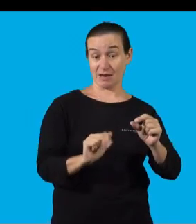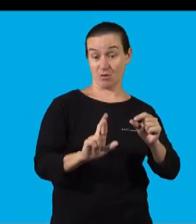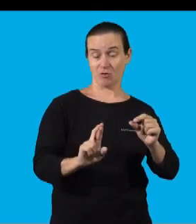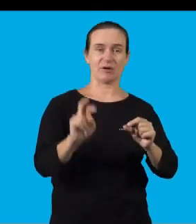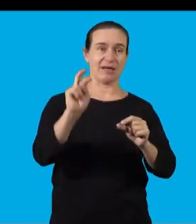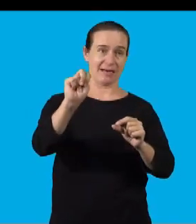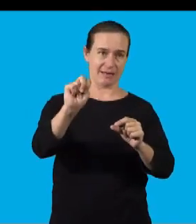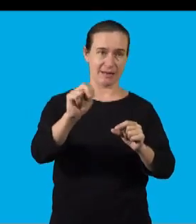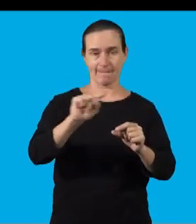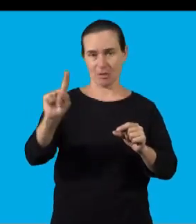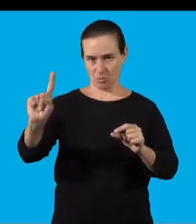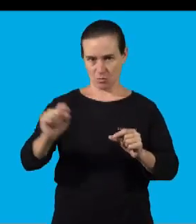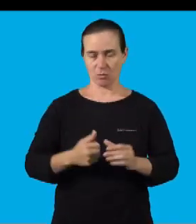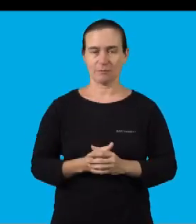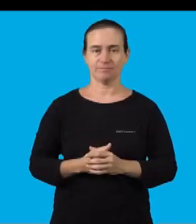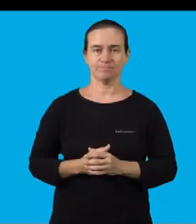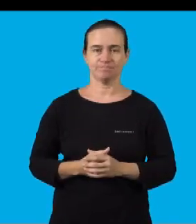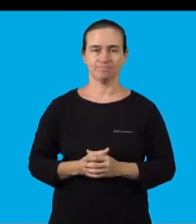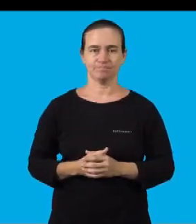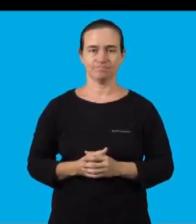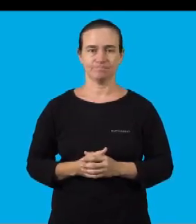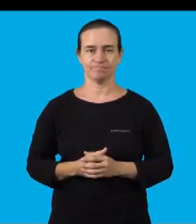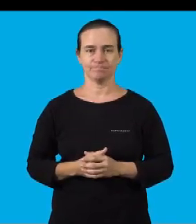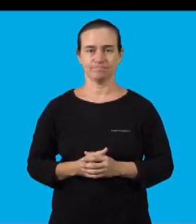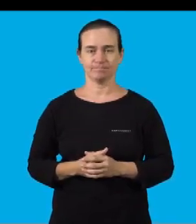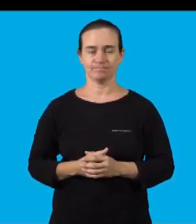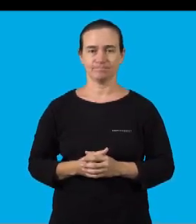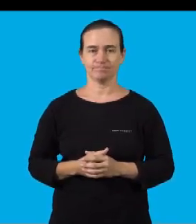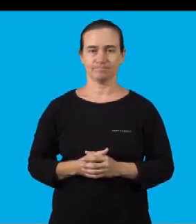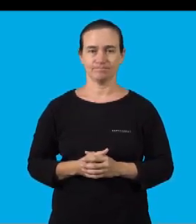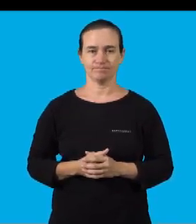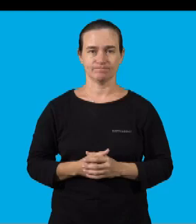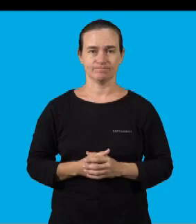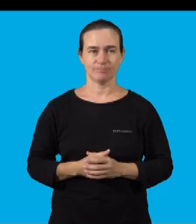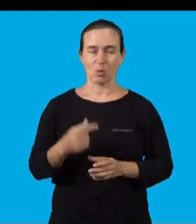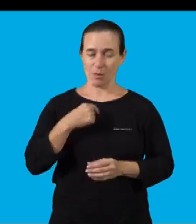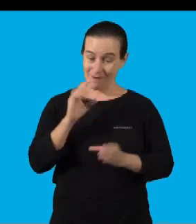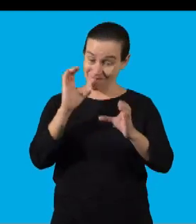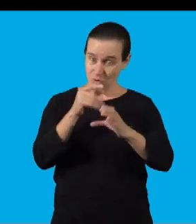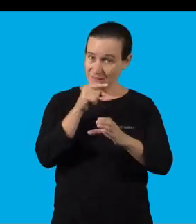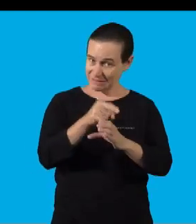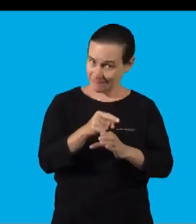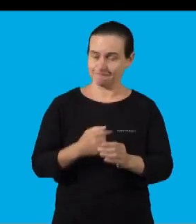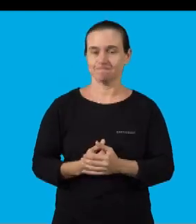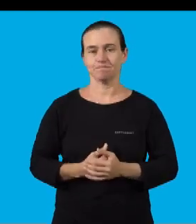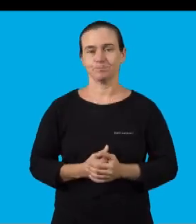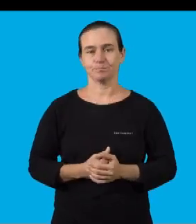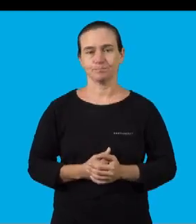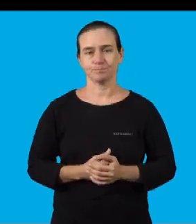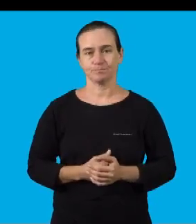by R exponent n minus 1. So that is what we are going to focus on